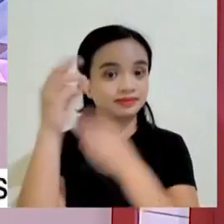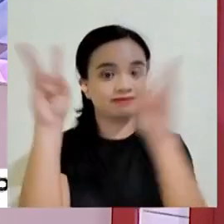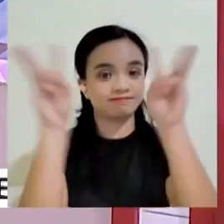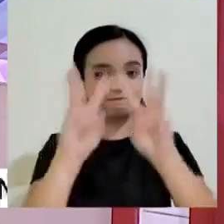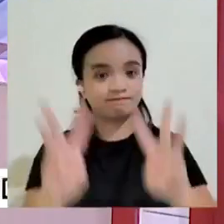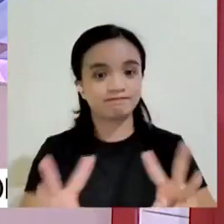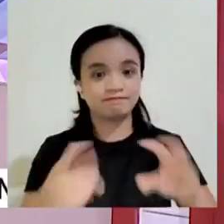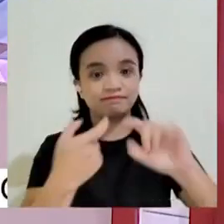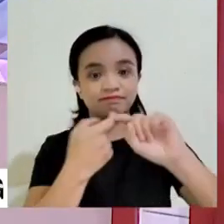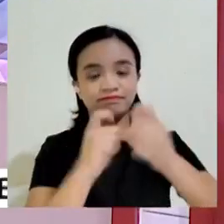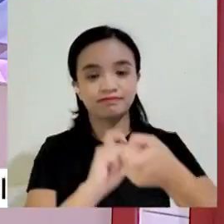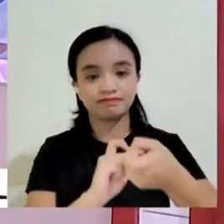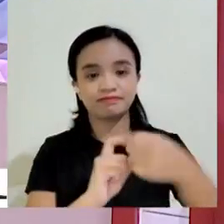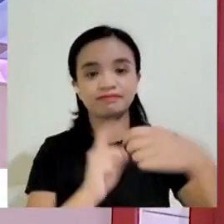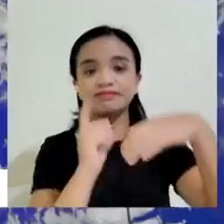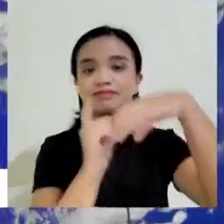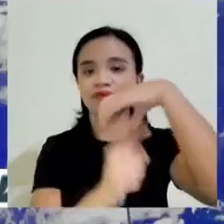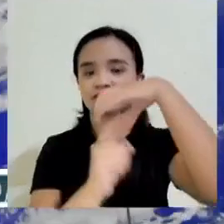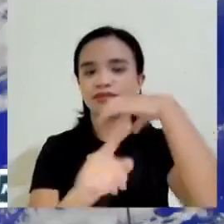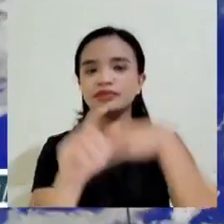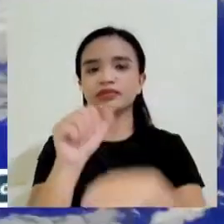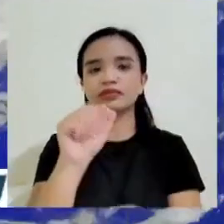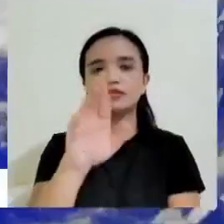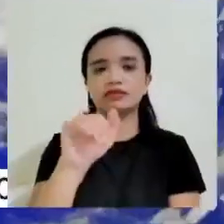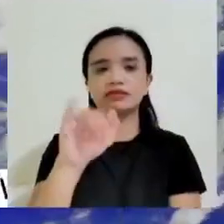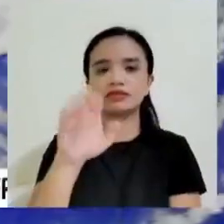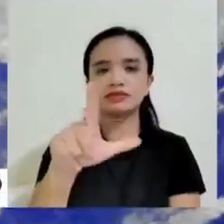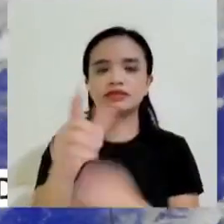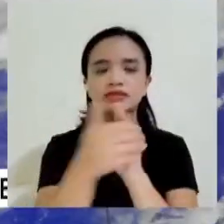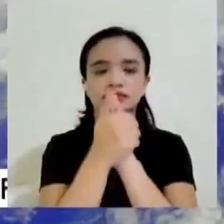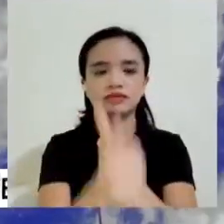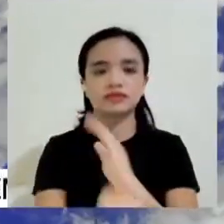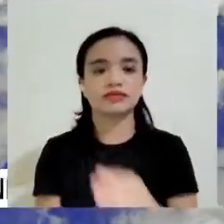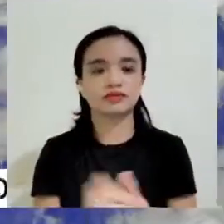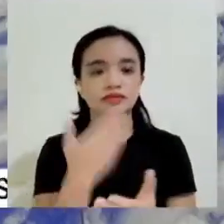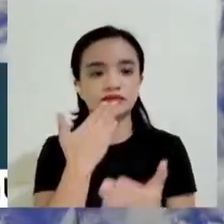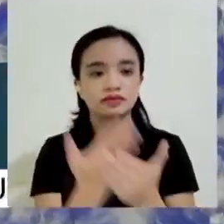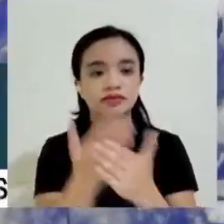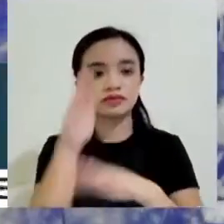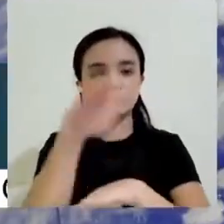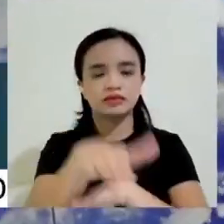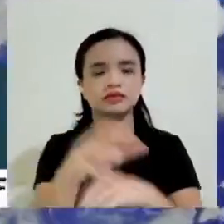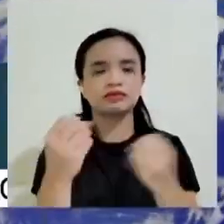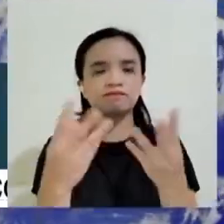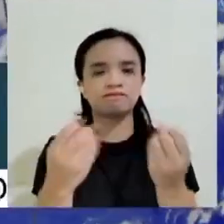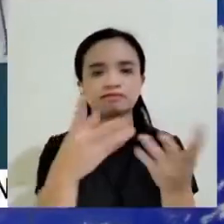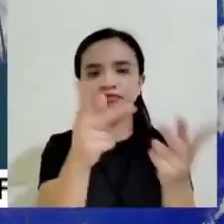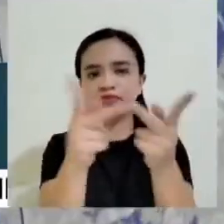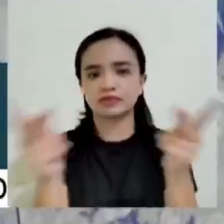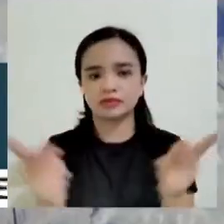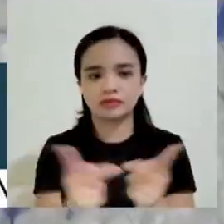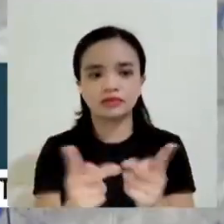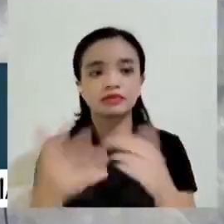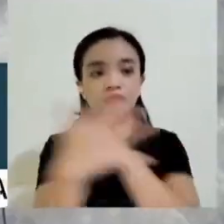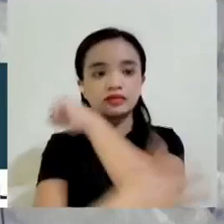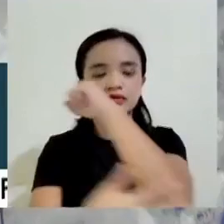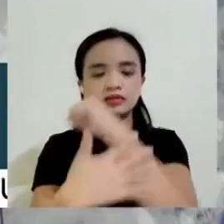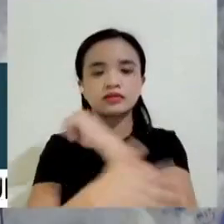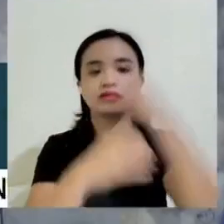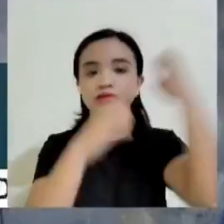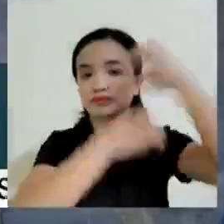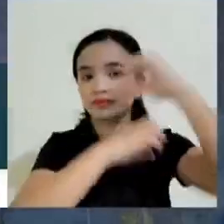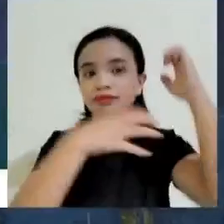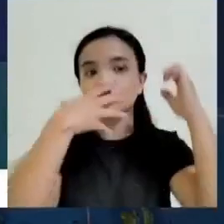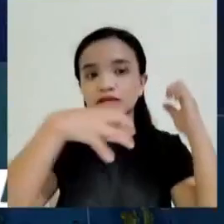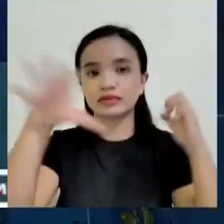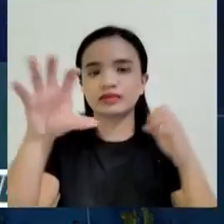Rojas. Ariel, over to you. Hi, good afternoon, Carmina. More areas in the country are expecting to get sunny and warm conditions, but